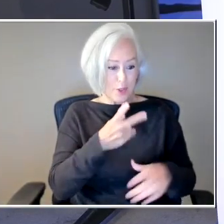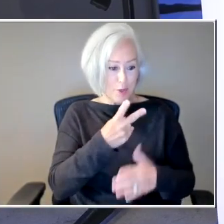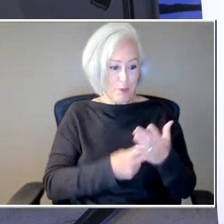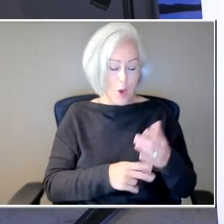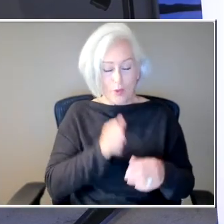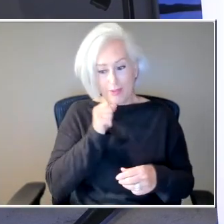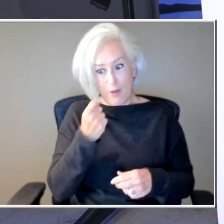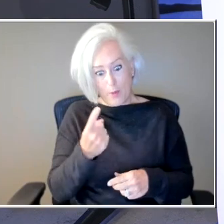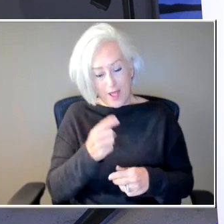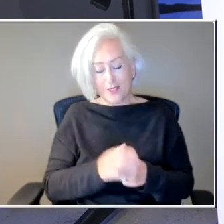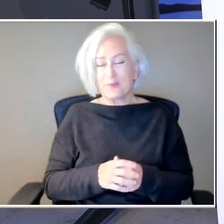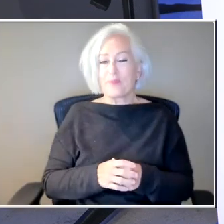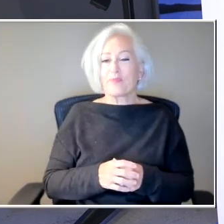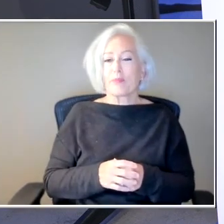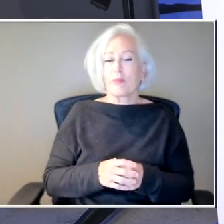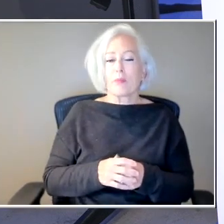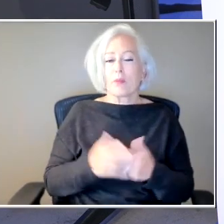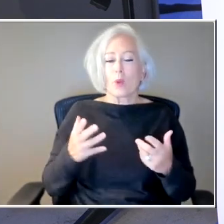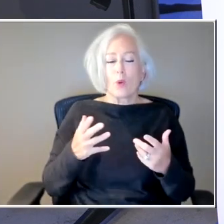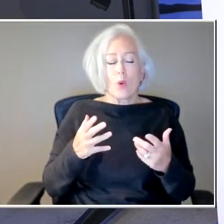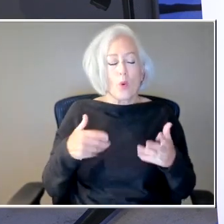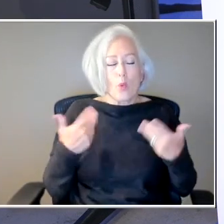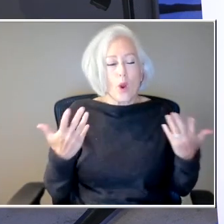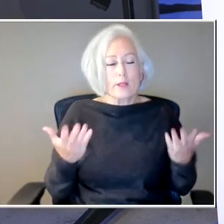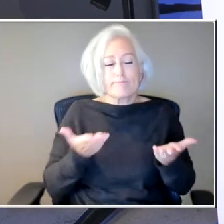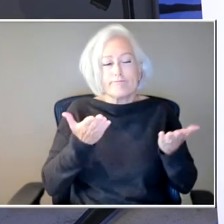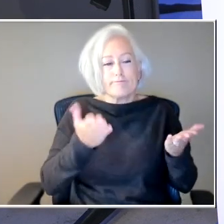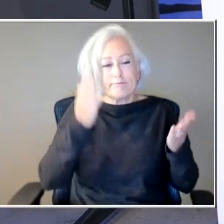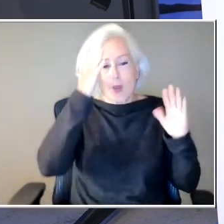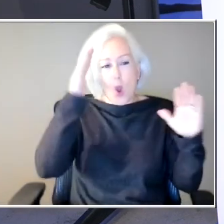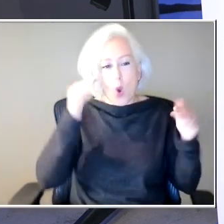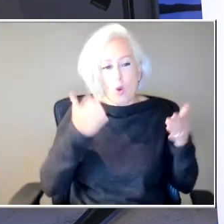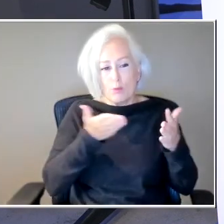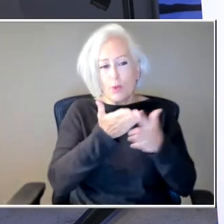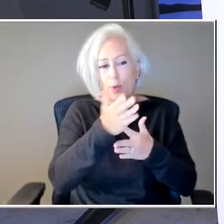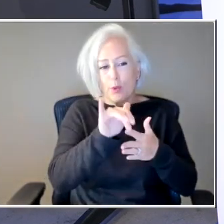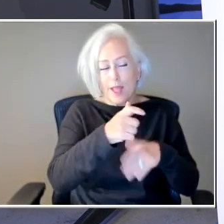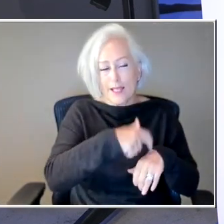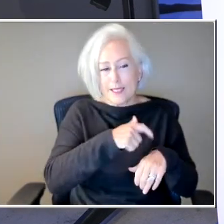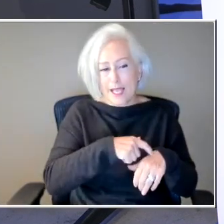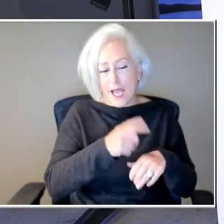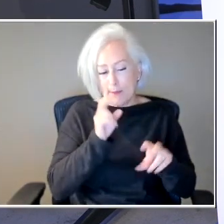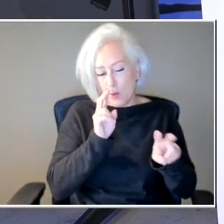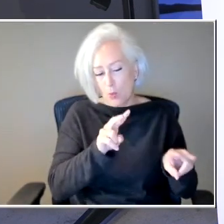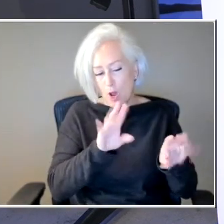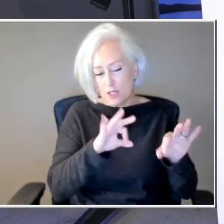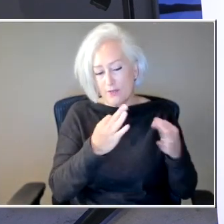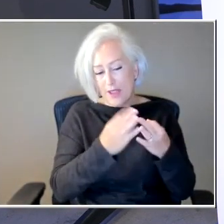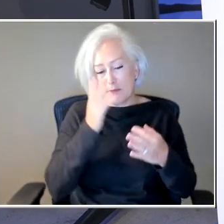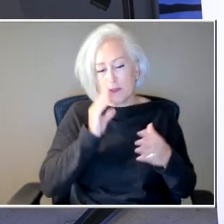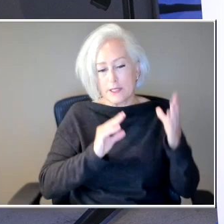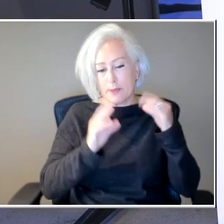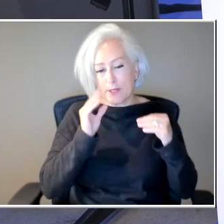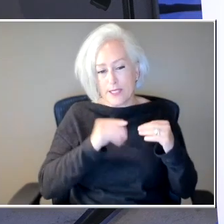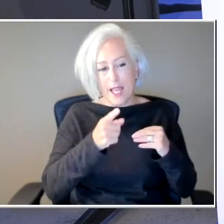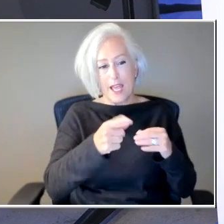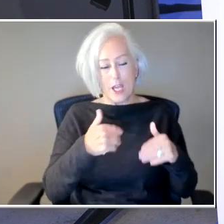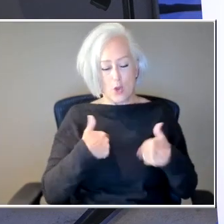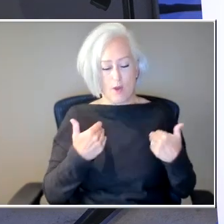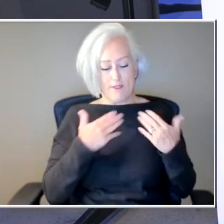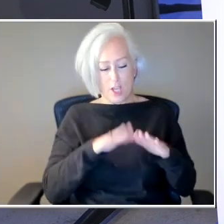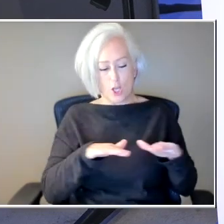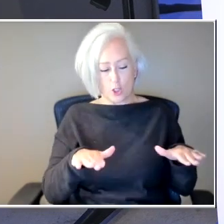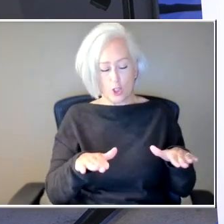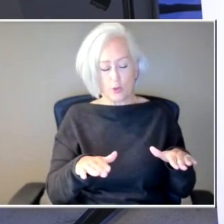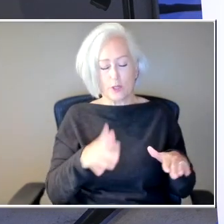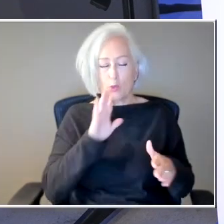hope during this time? You know, you'd watch so many family members go through it. I know you have young children. We're going to get to that in just a bit. But what